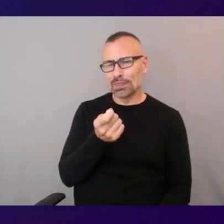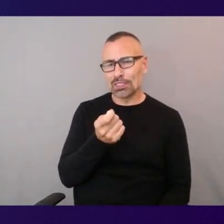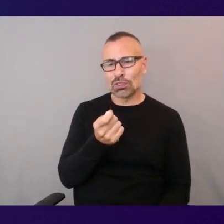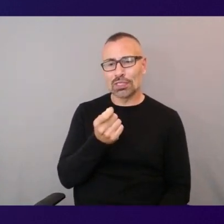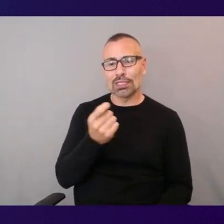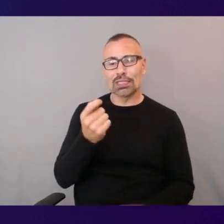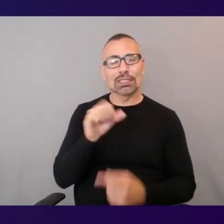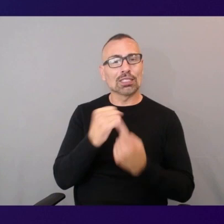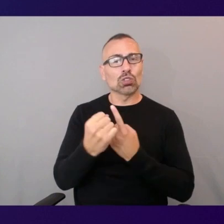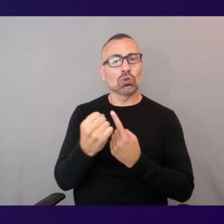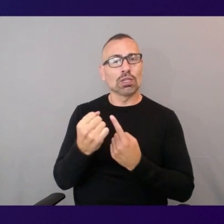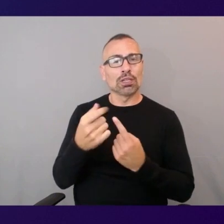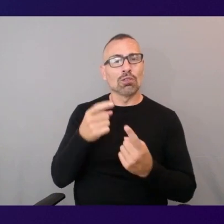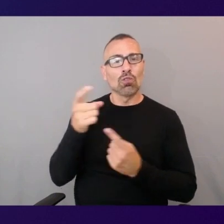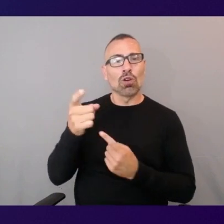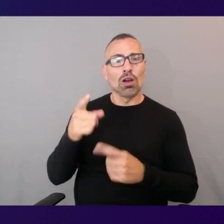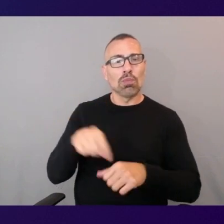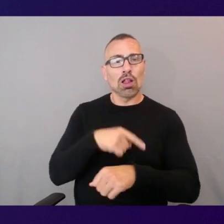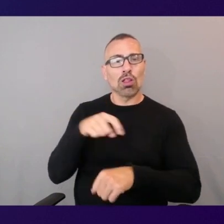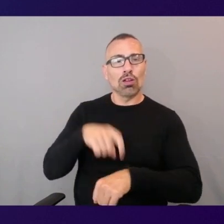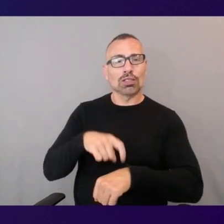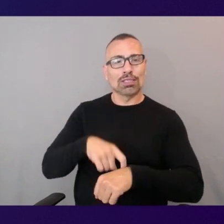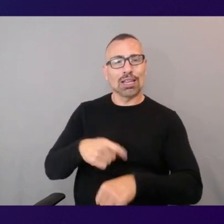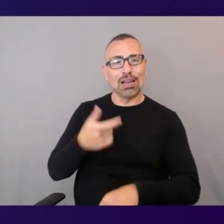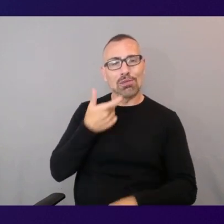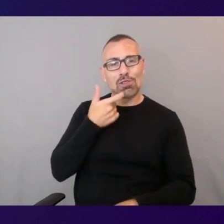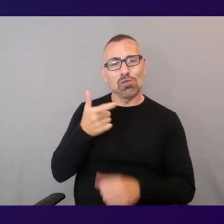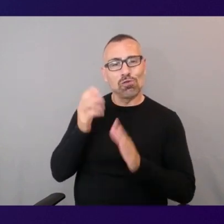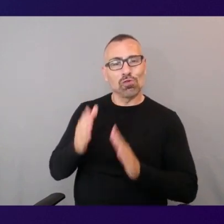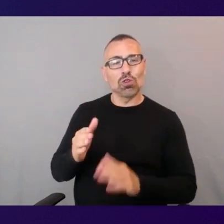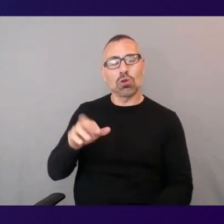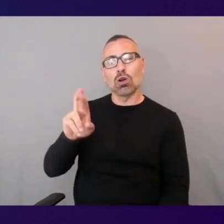from longtime viewer Robert Tables. Robert Tables is on